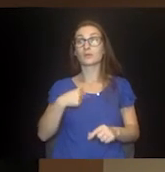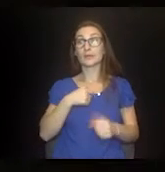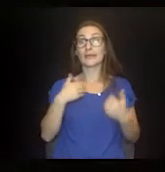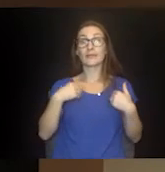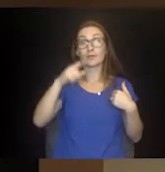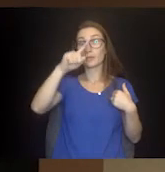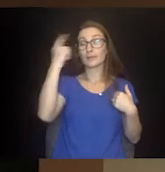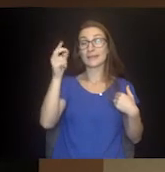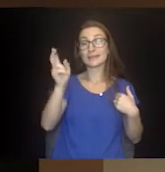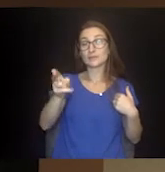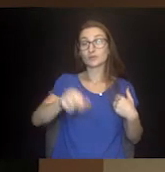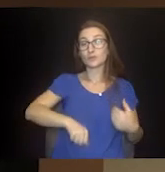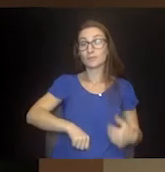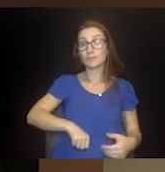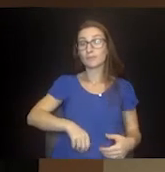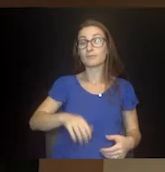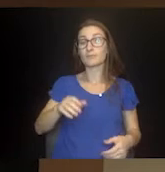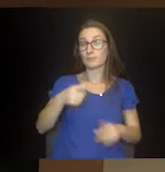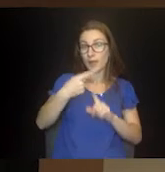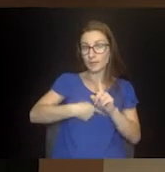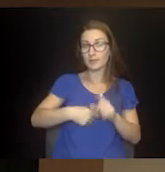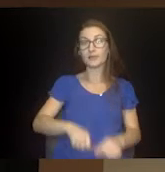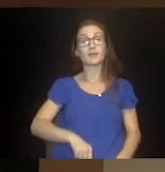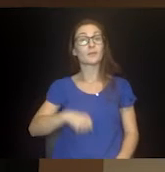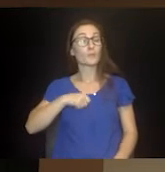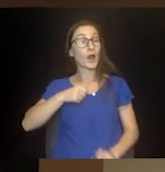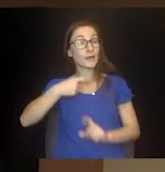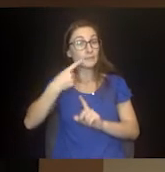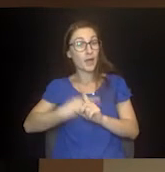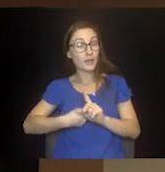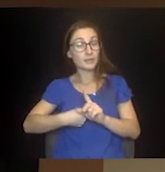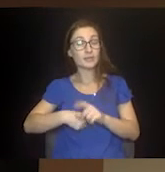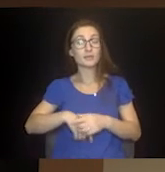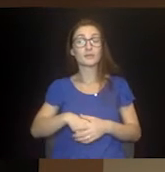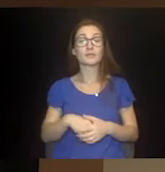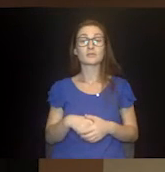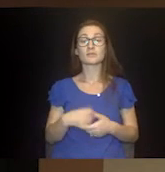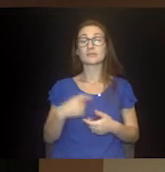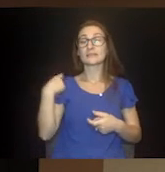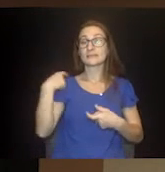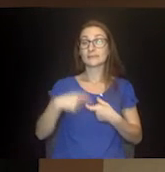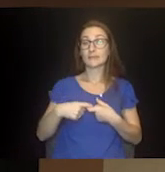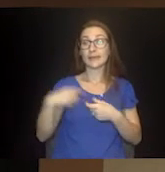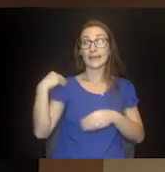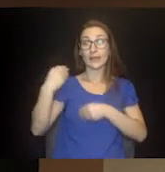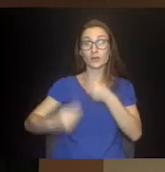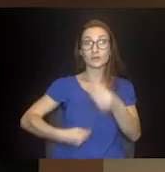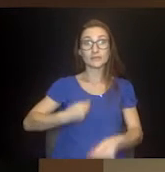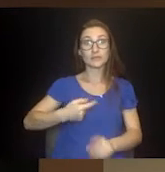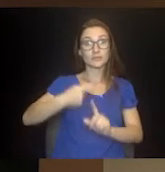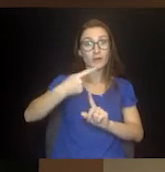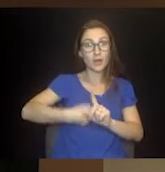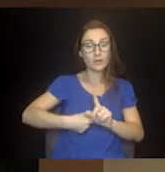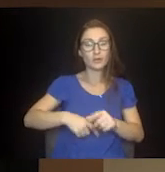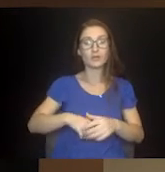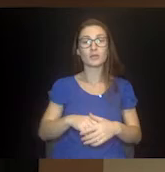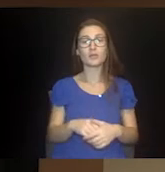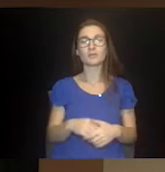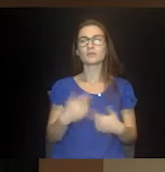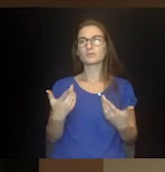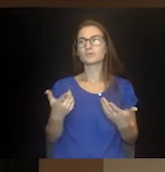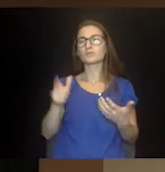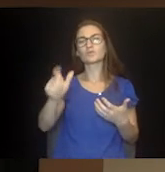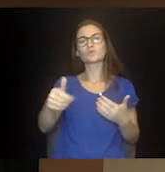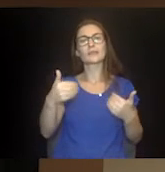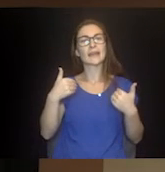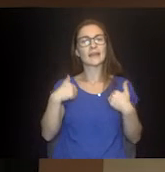we have, Black History Month, we have Pride Month, which is this month, and then we have Hispanic Heritage Month, but we